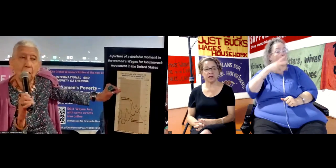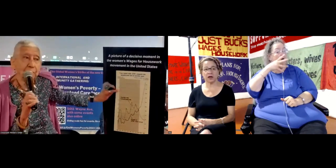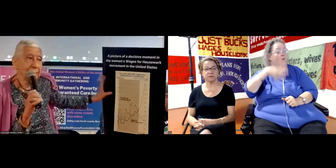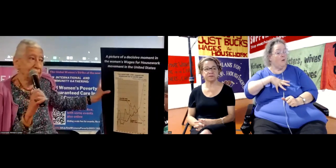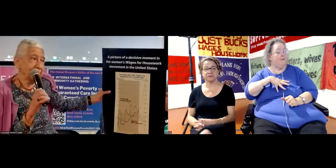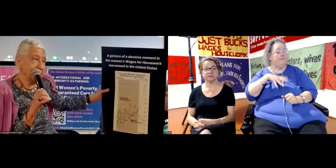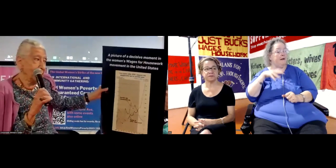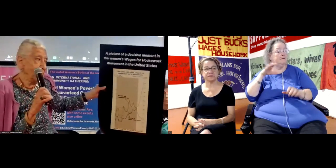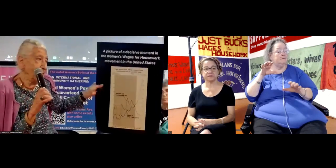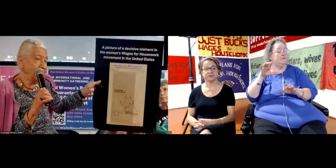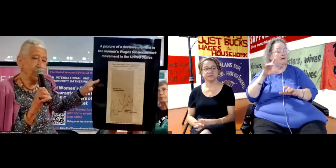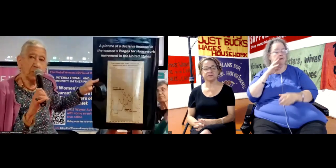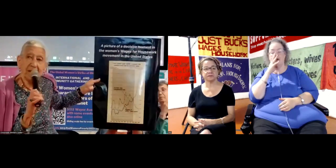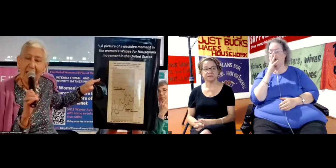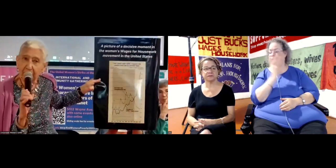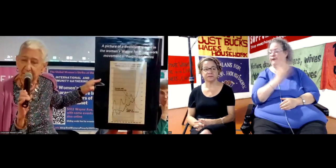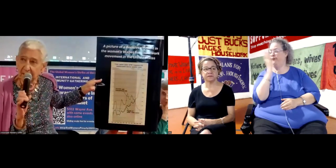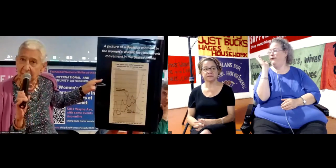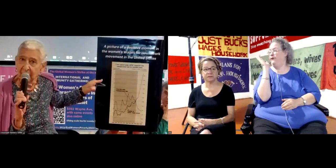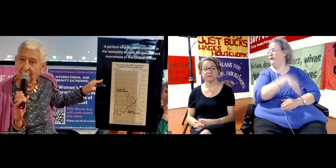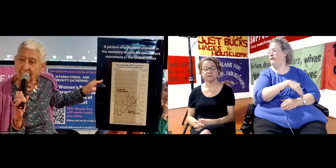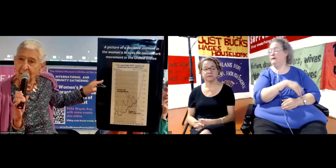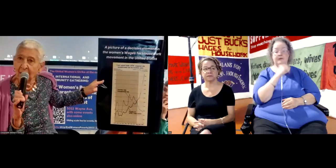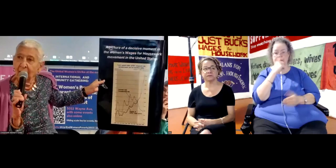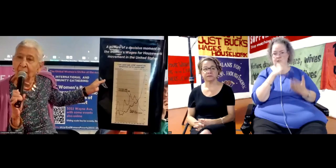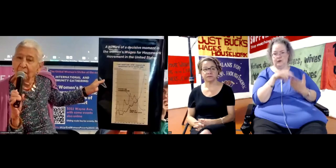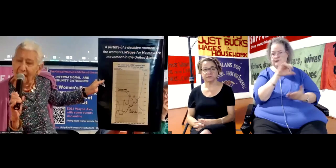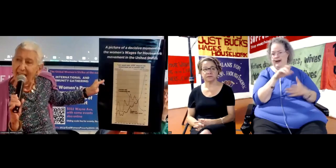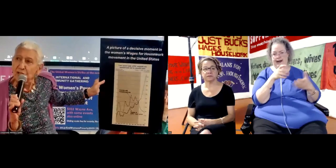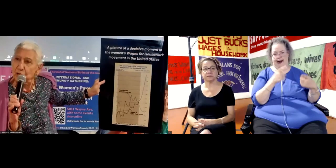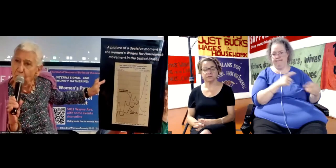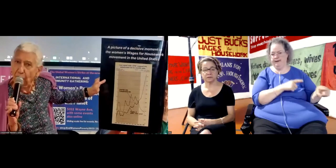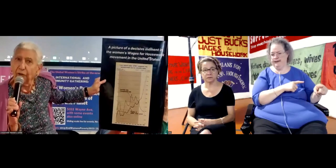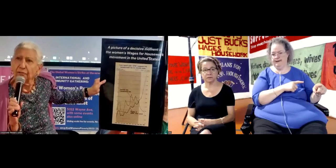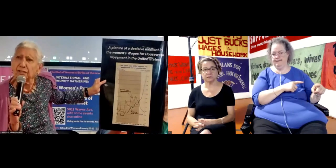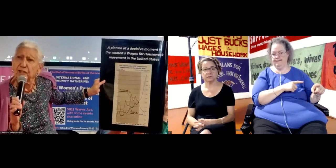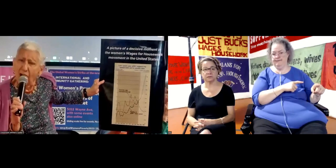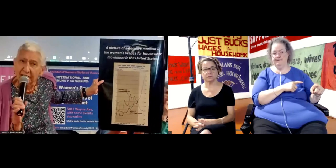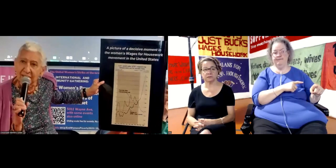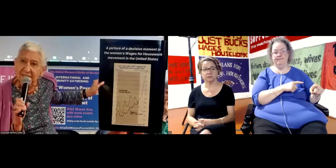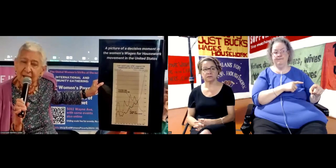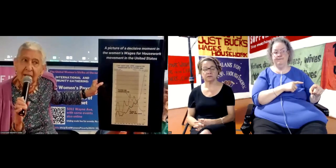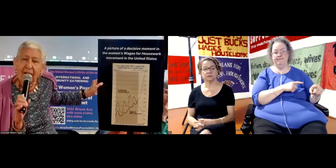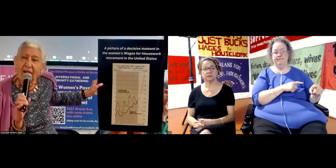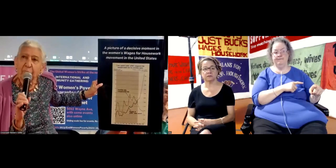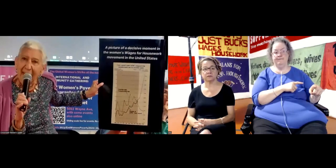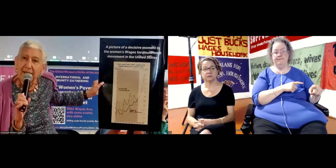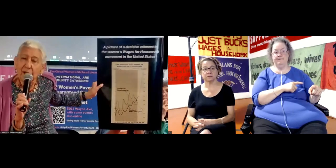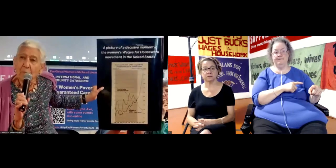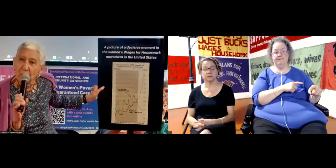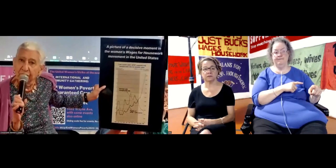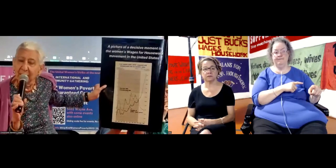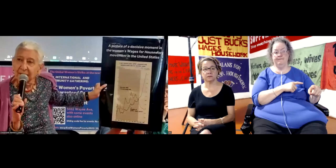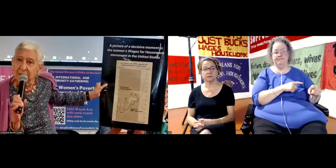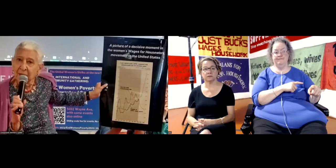didn't notice that this was happening. They took the chance of making